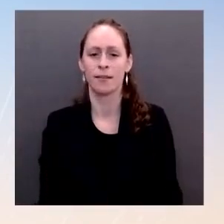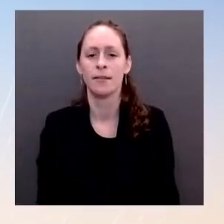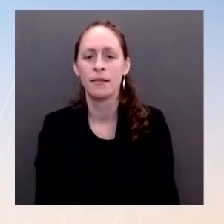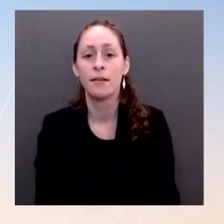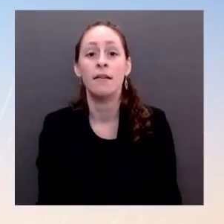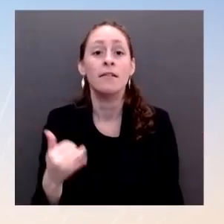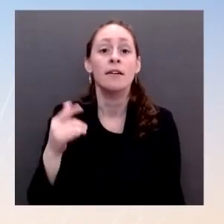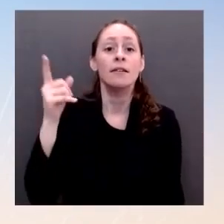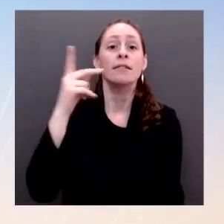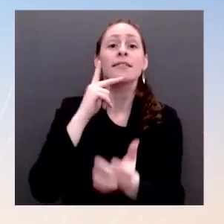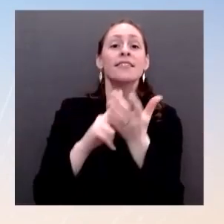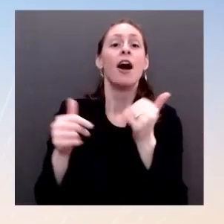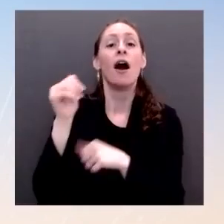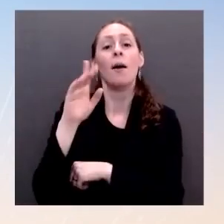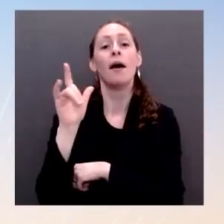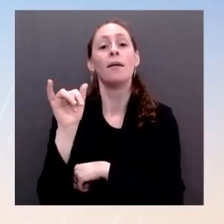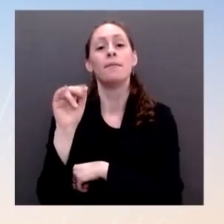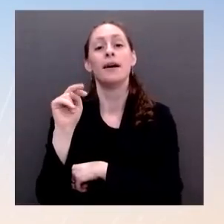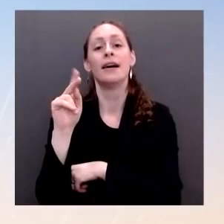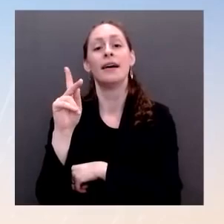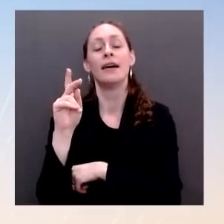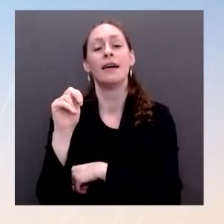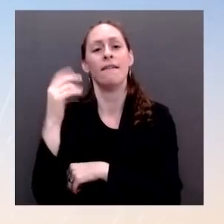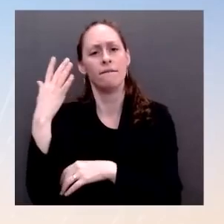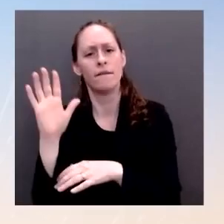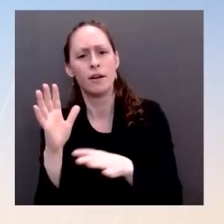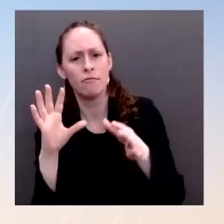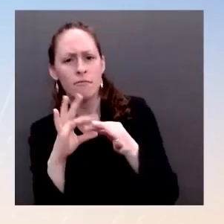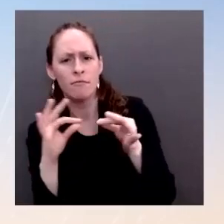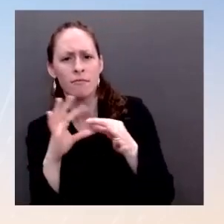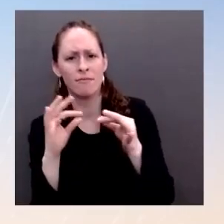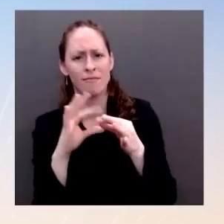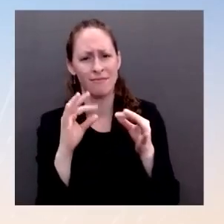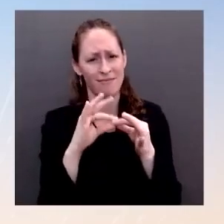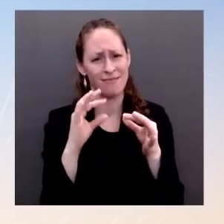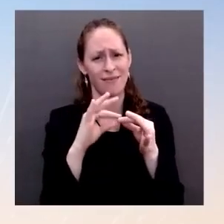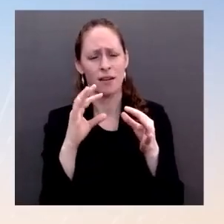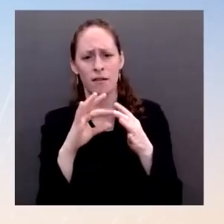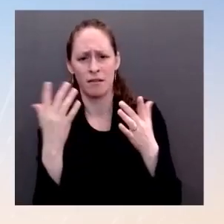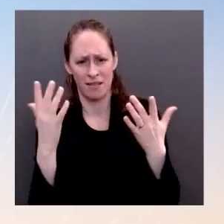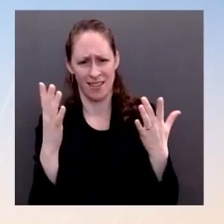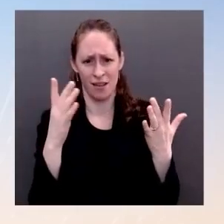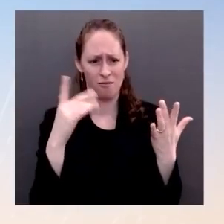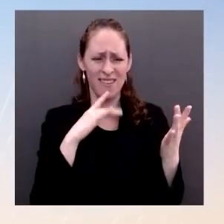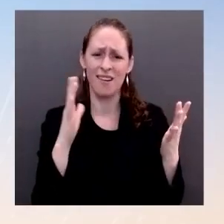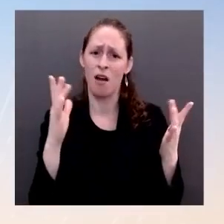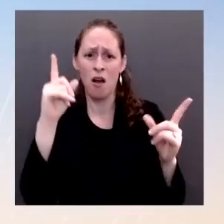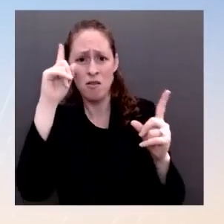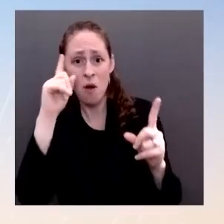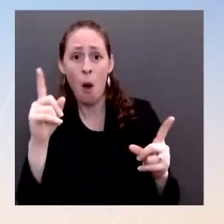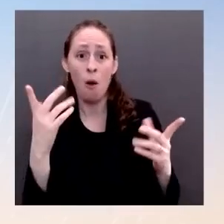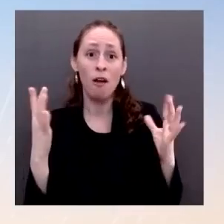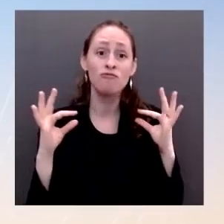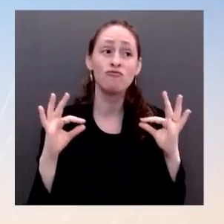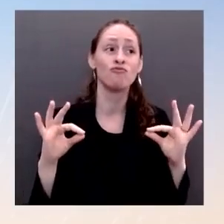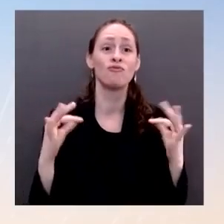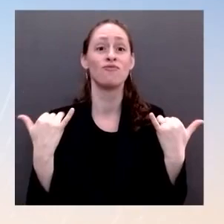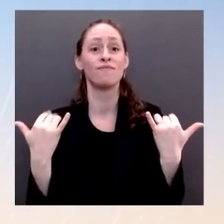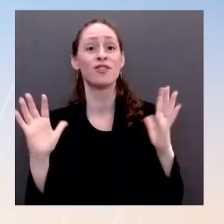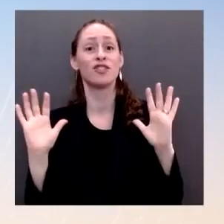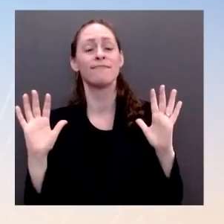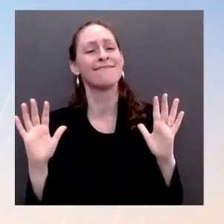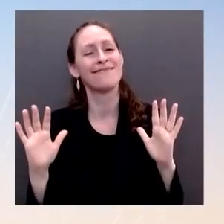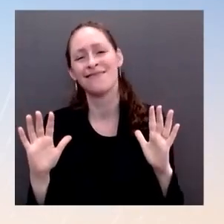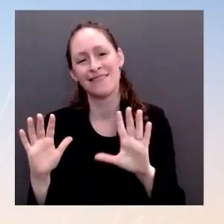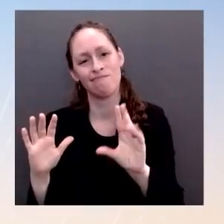happen today, but we are on a clearer path in terms of understanding each other's concerns. The president will meet this weekend at Camp David with his national